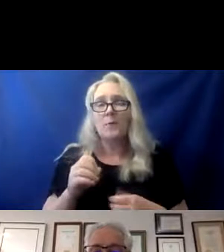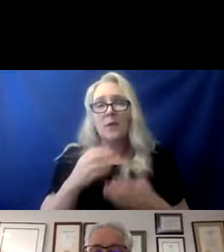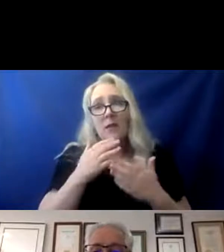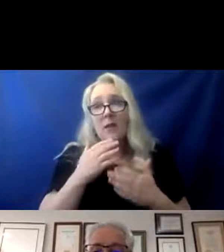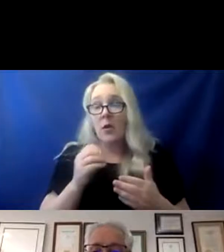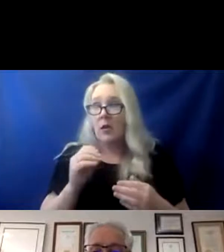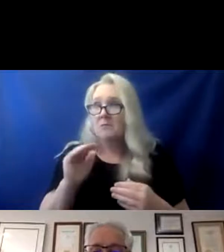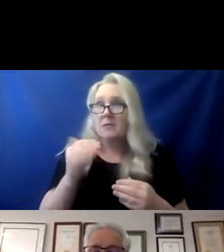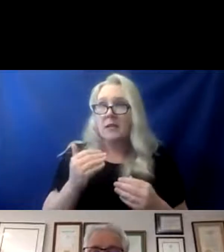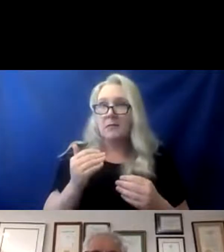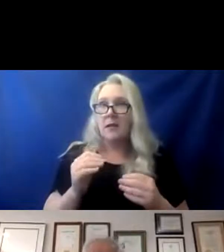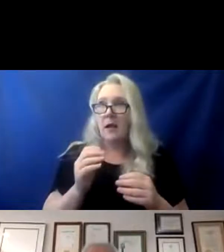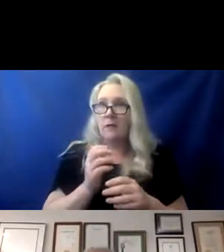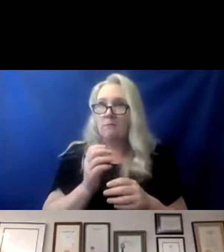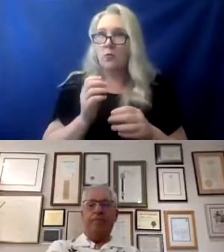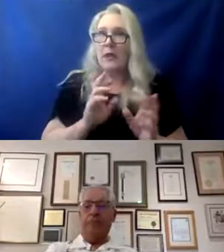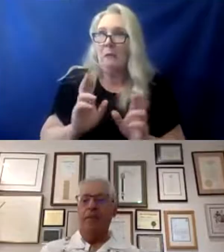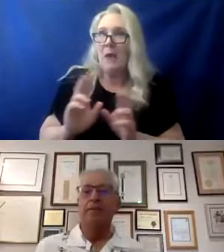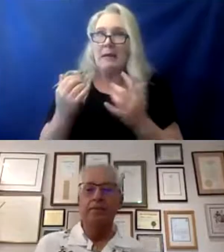ready to work.